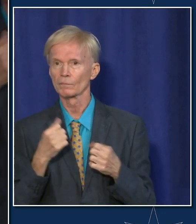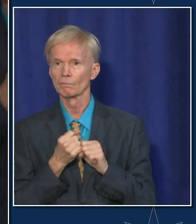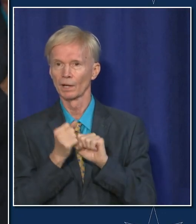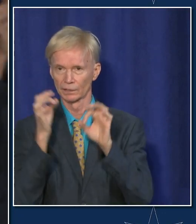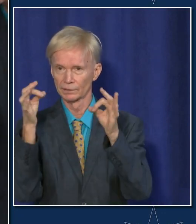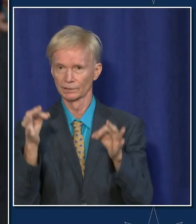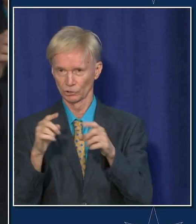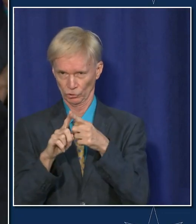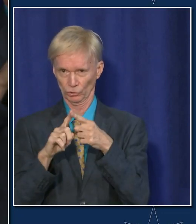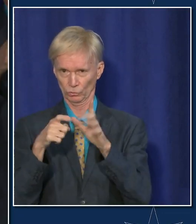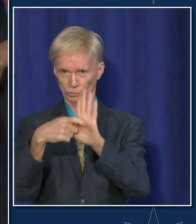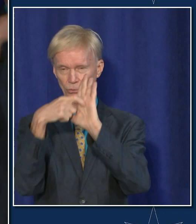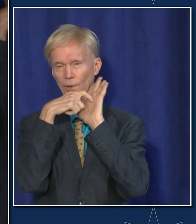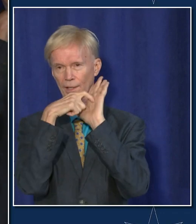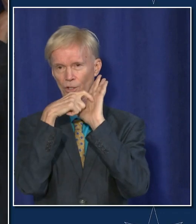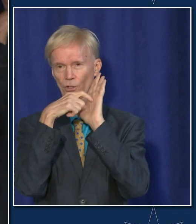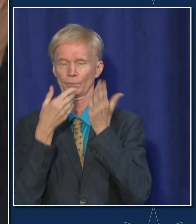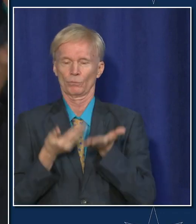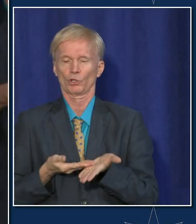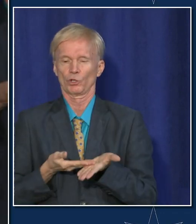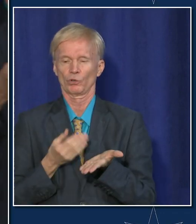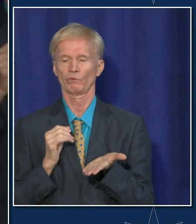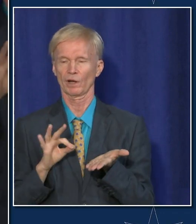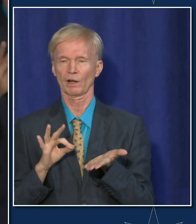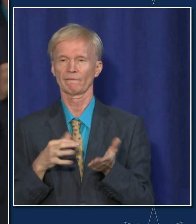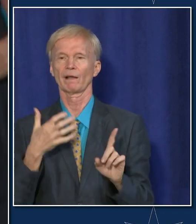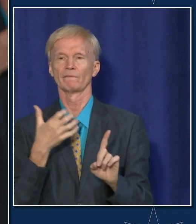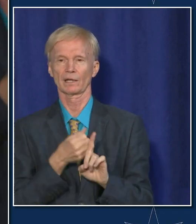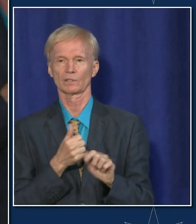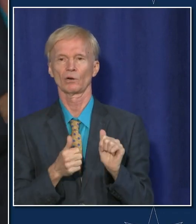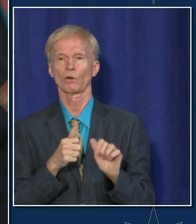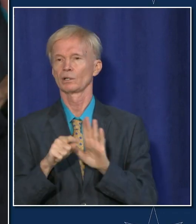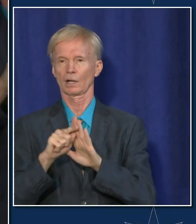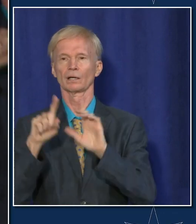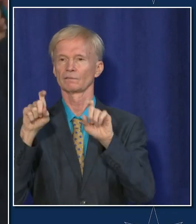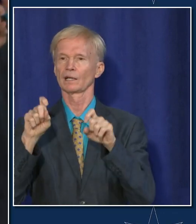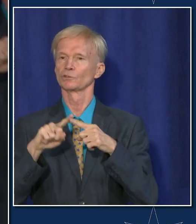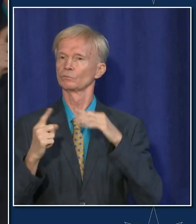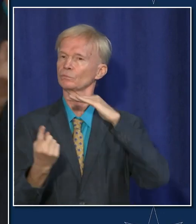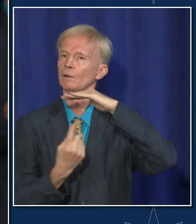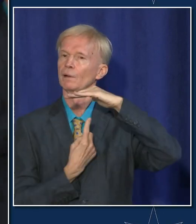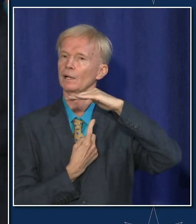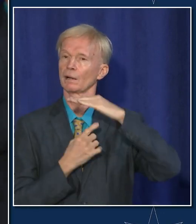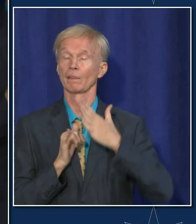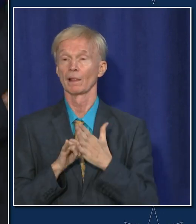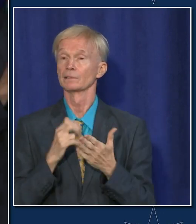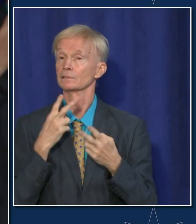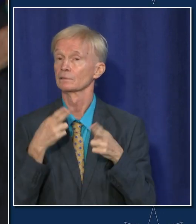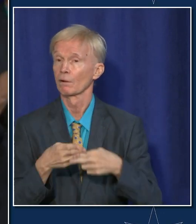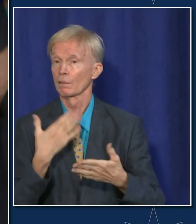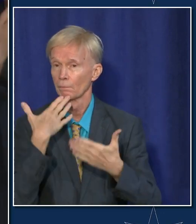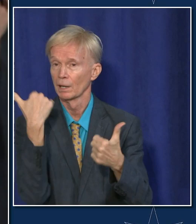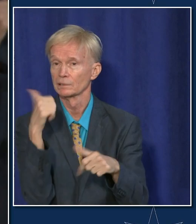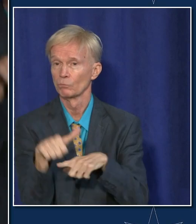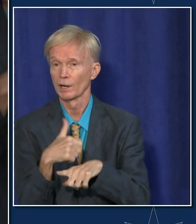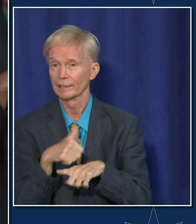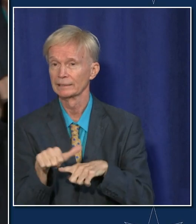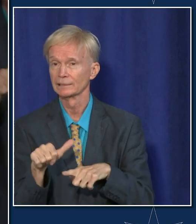decision to require proof of vaccination or negative test to come in. We think that is also a best practice where people want